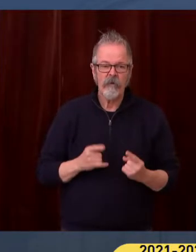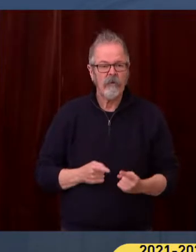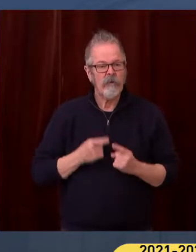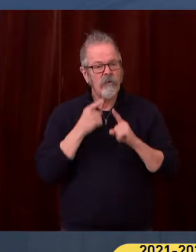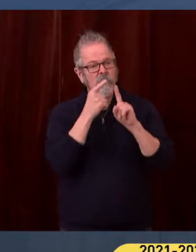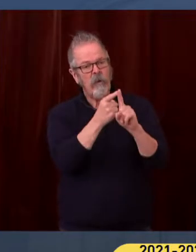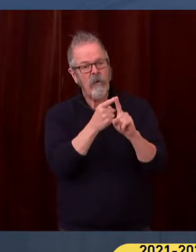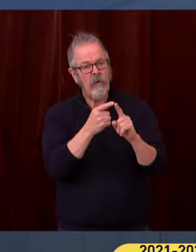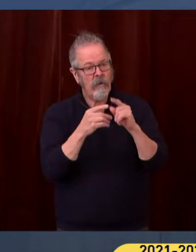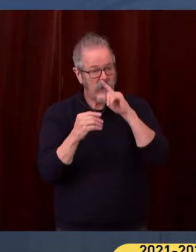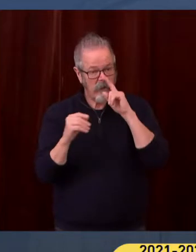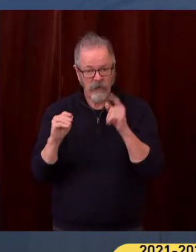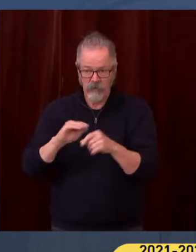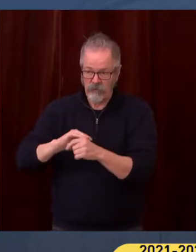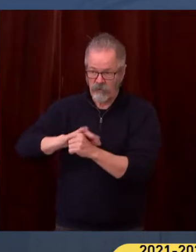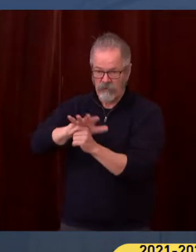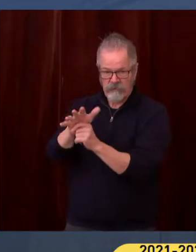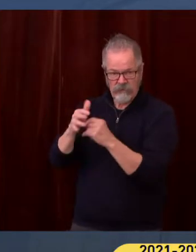COVID pandemic.